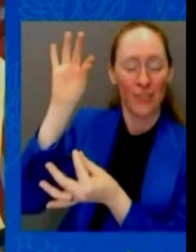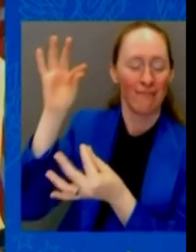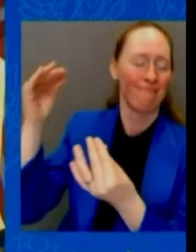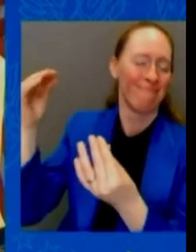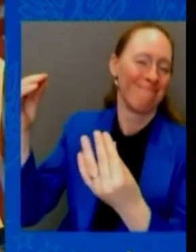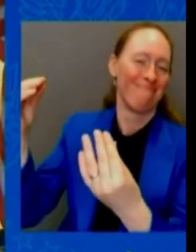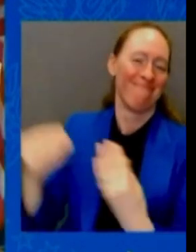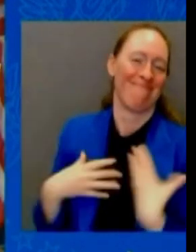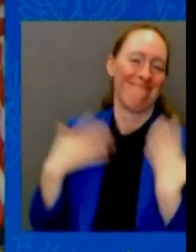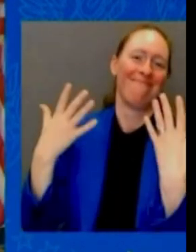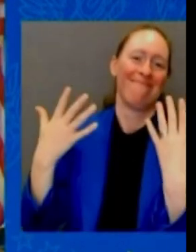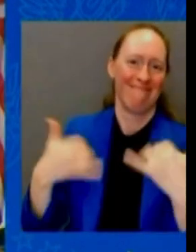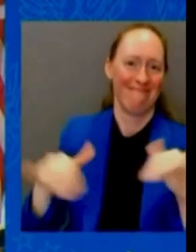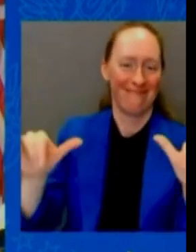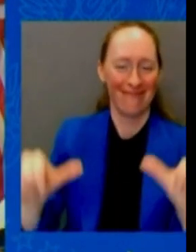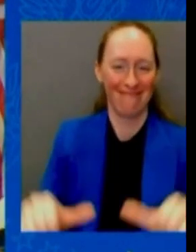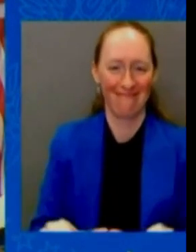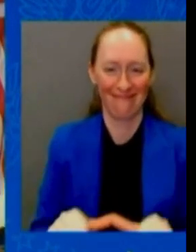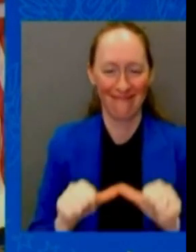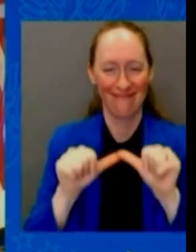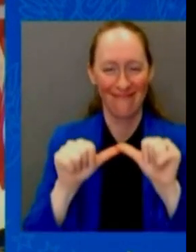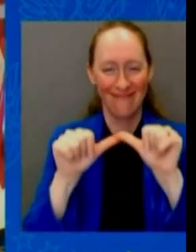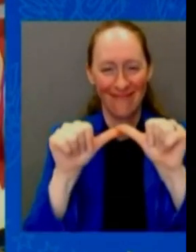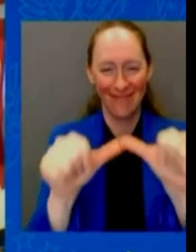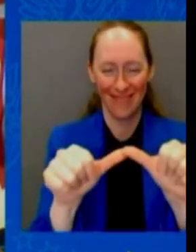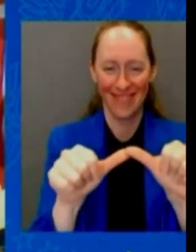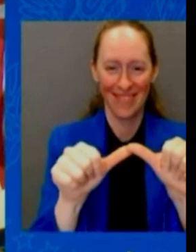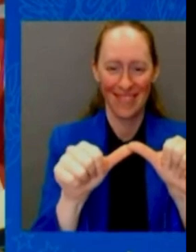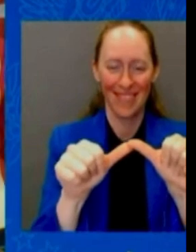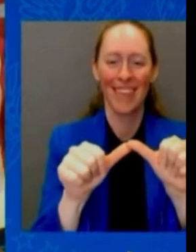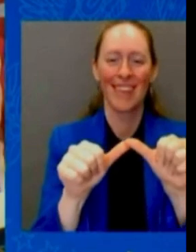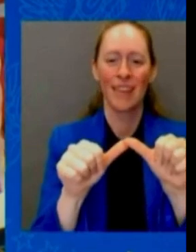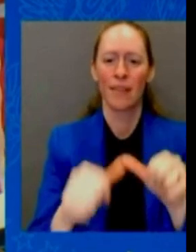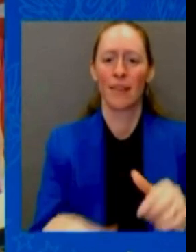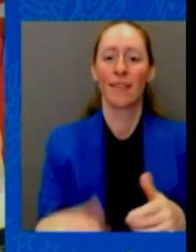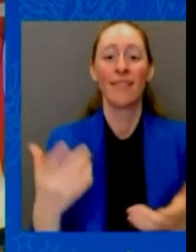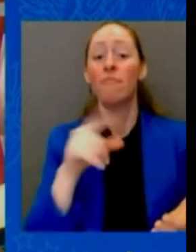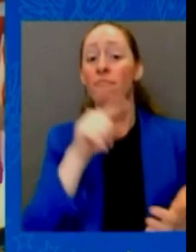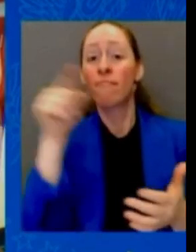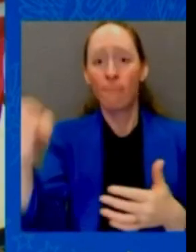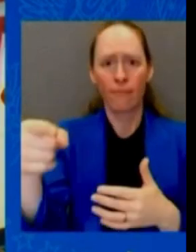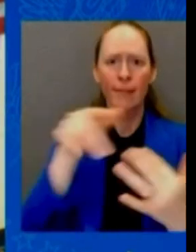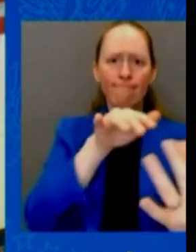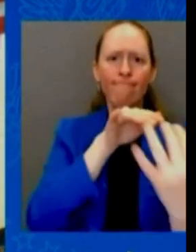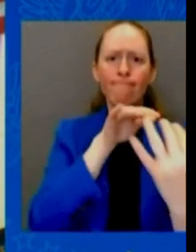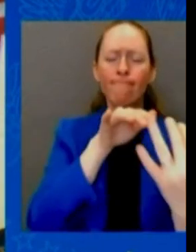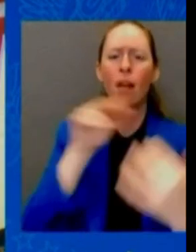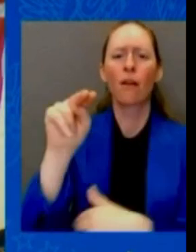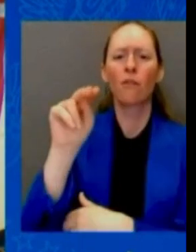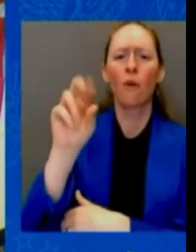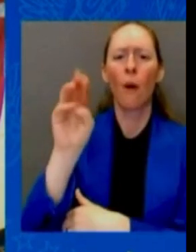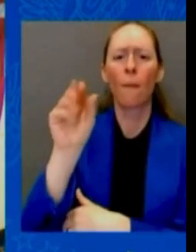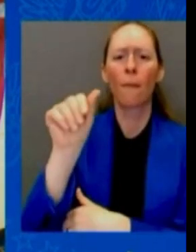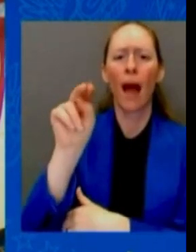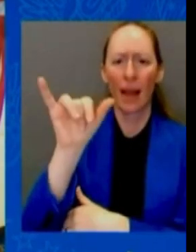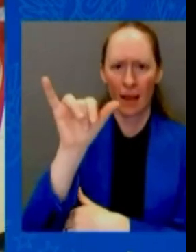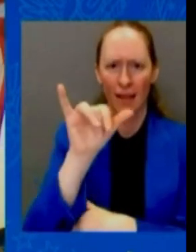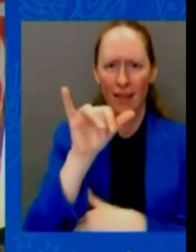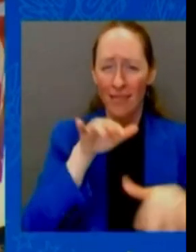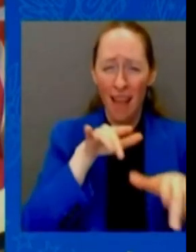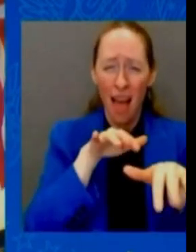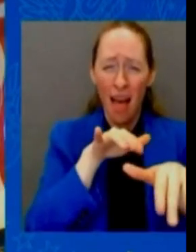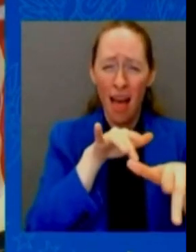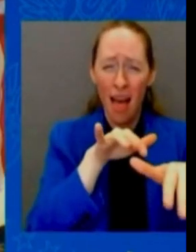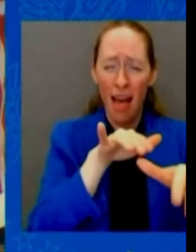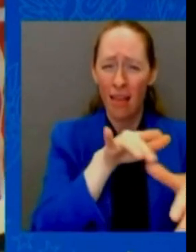been shaped by the courage of the women and men who crossed the Atlantic, carrying within their hearts the